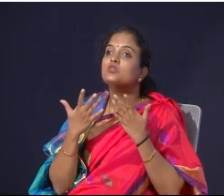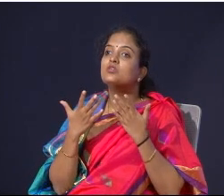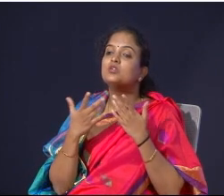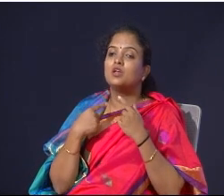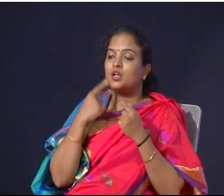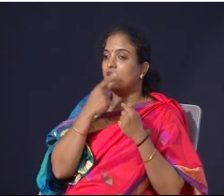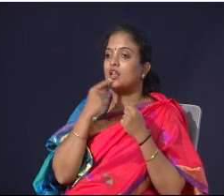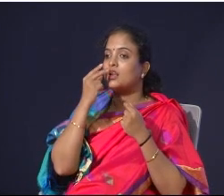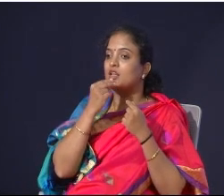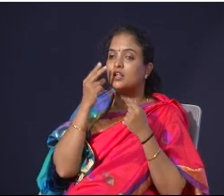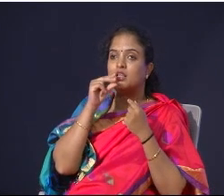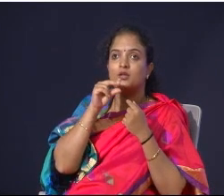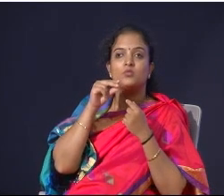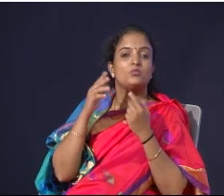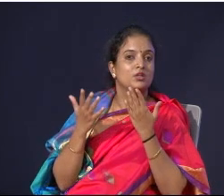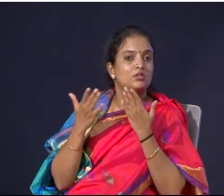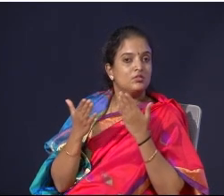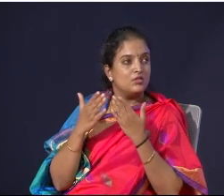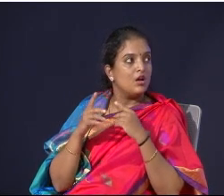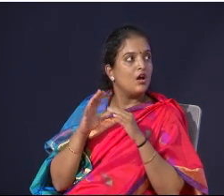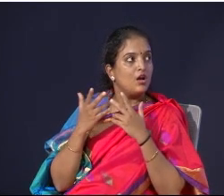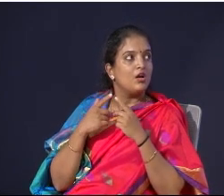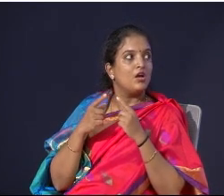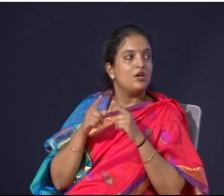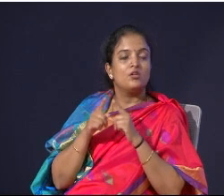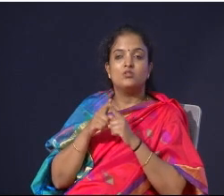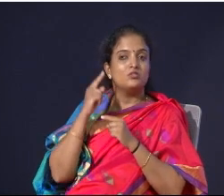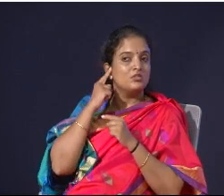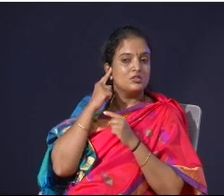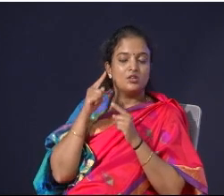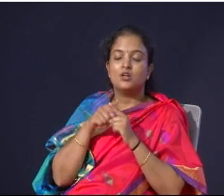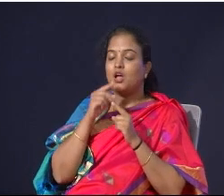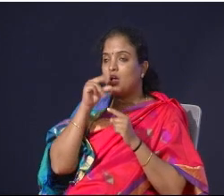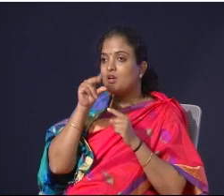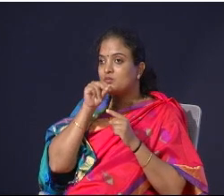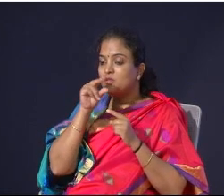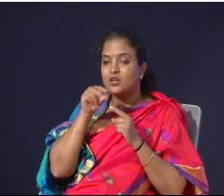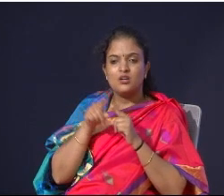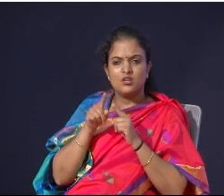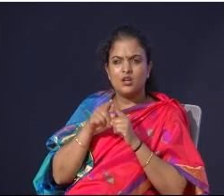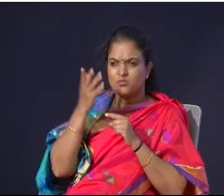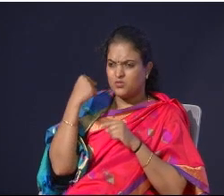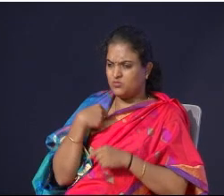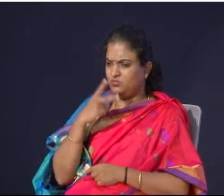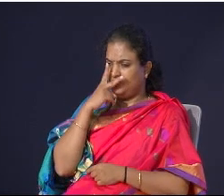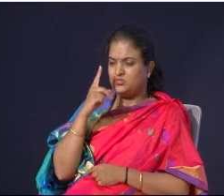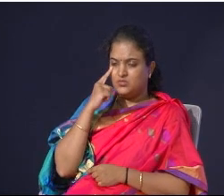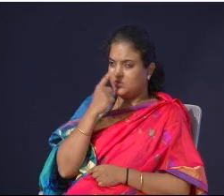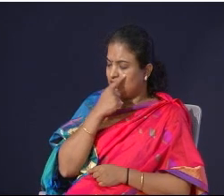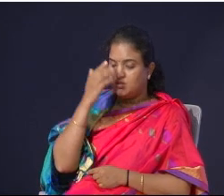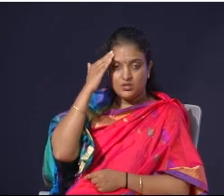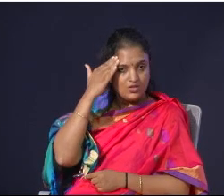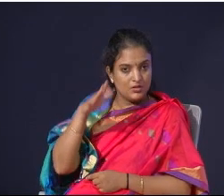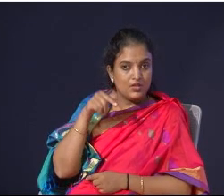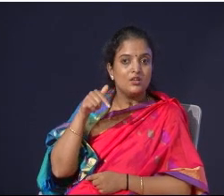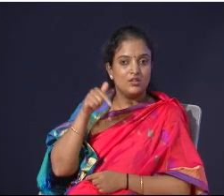movement. A lot of the speech therapists teach them how to produce sound, with the lips. So earlier she couldn't see what is the lip movement, right?